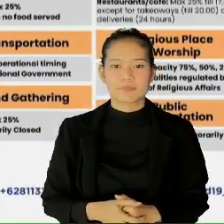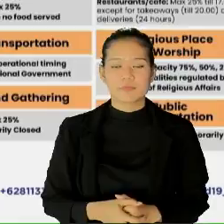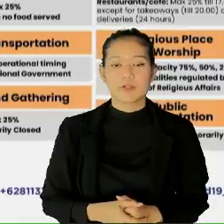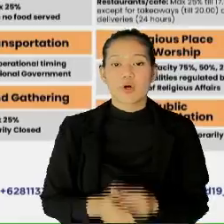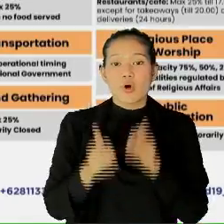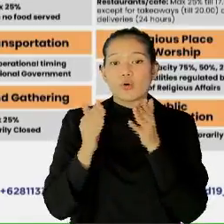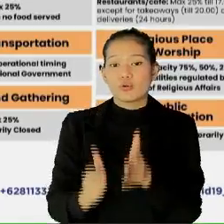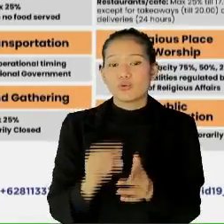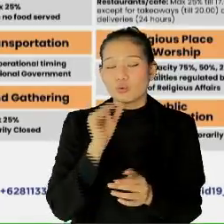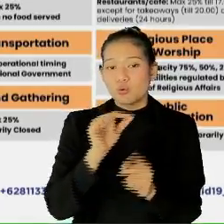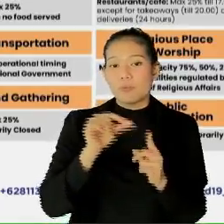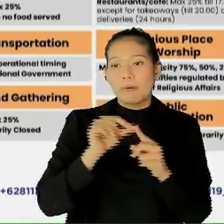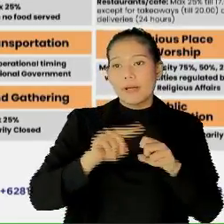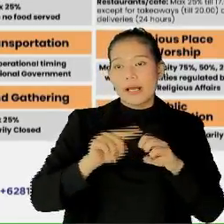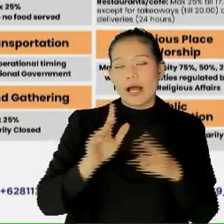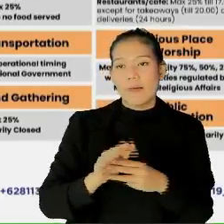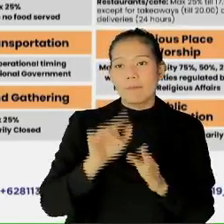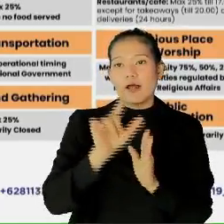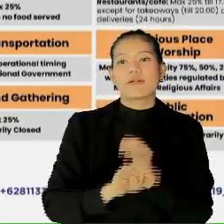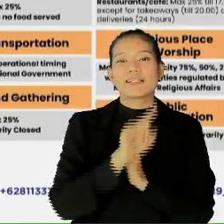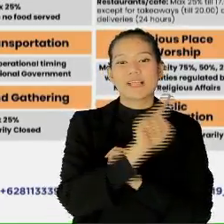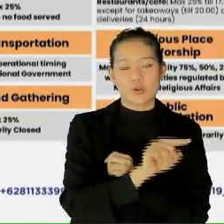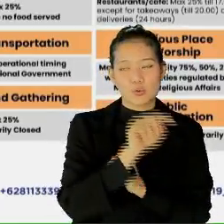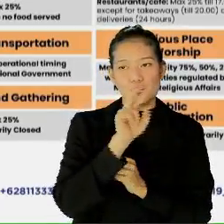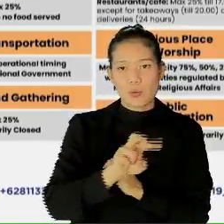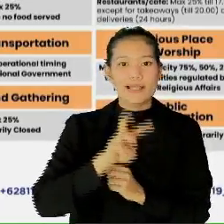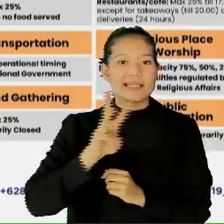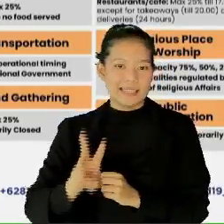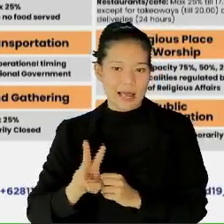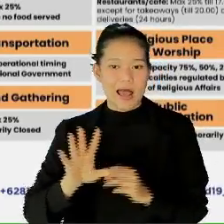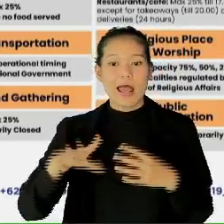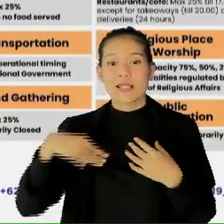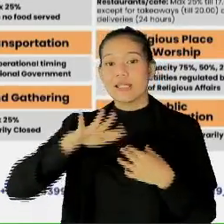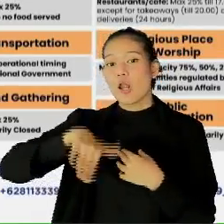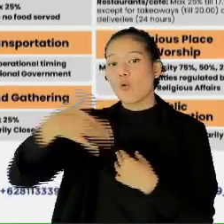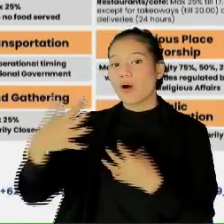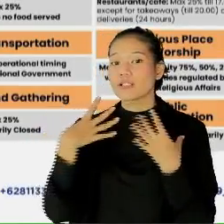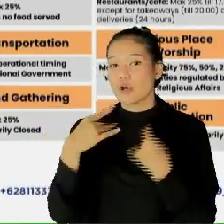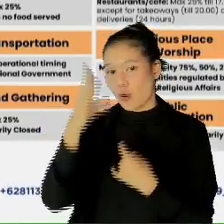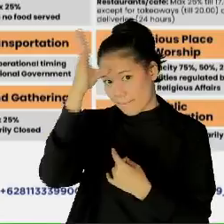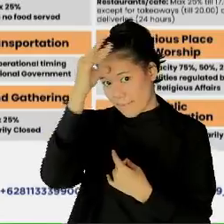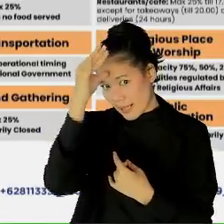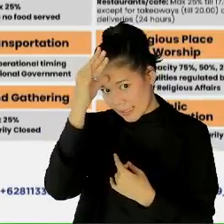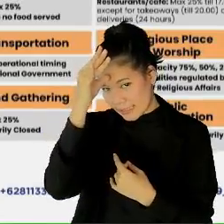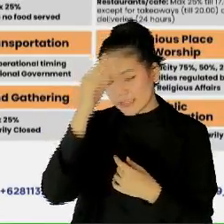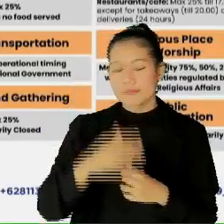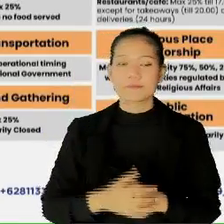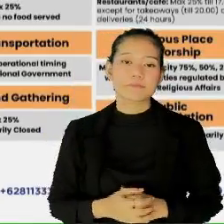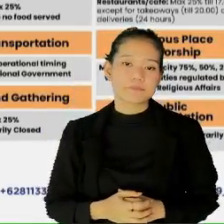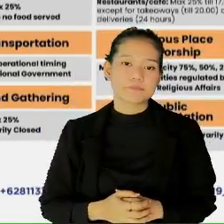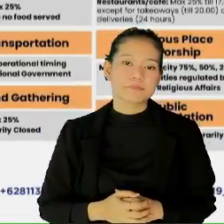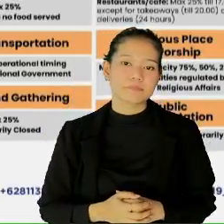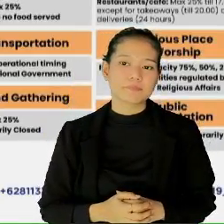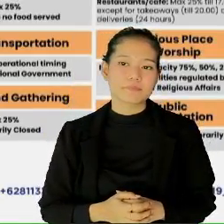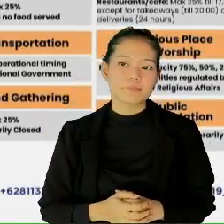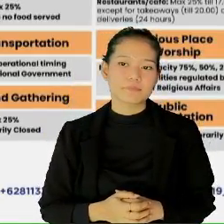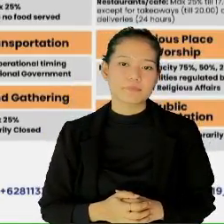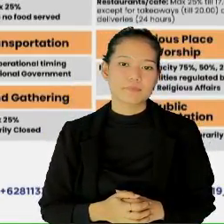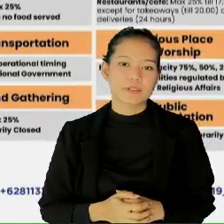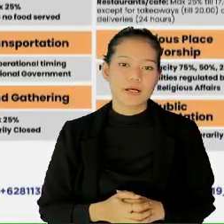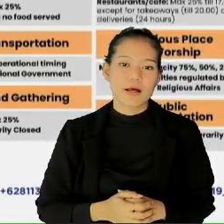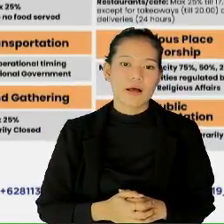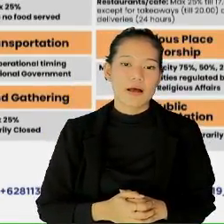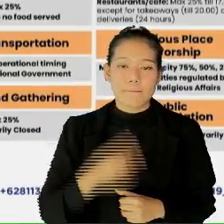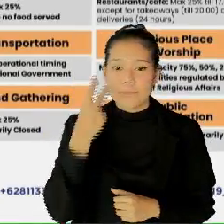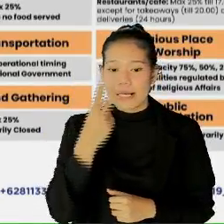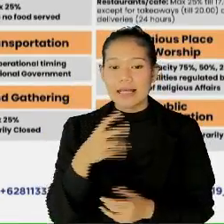Special for PPKM level 1 to 3 in non-Java Bali or outside Java Bali, further